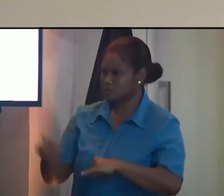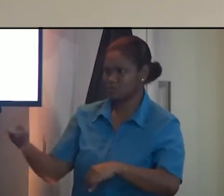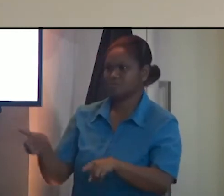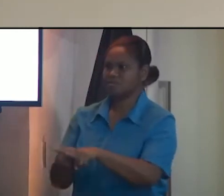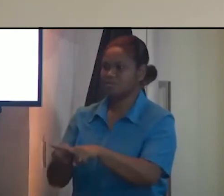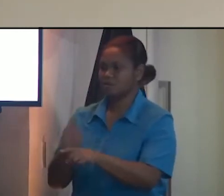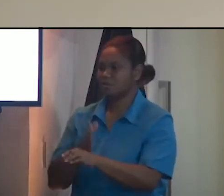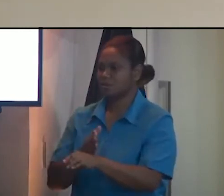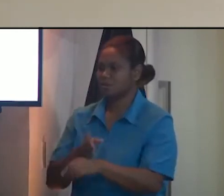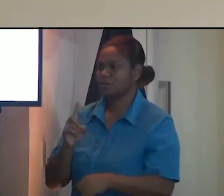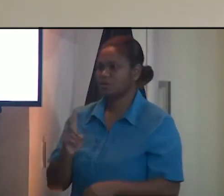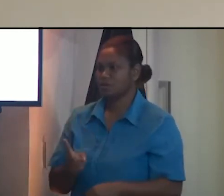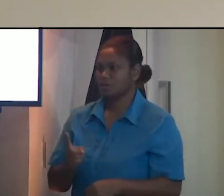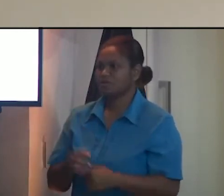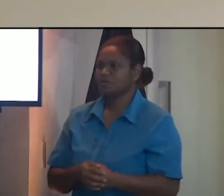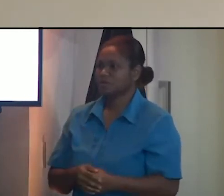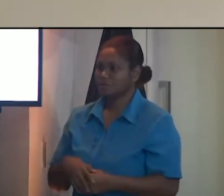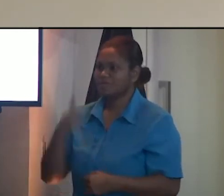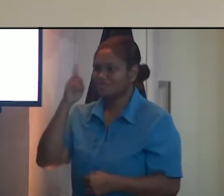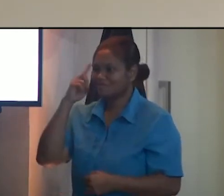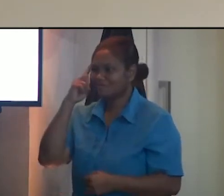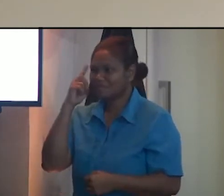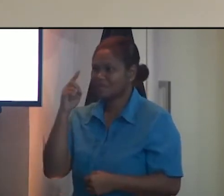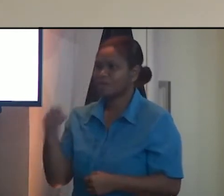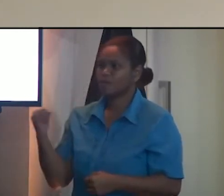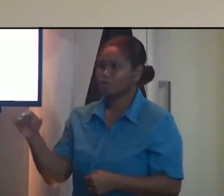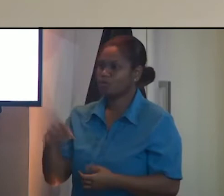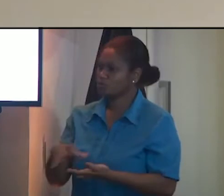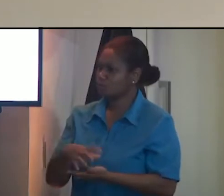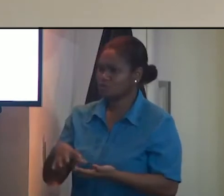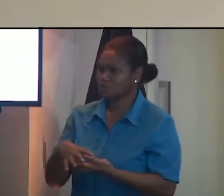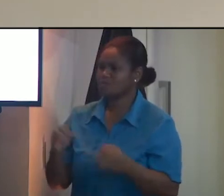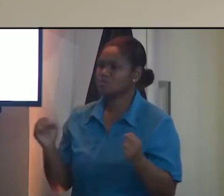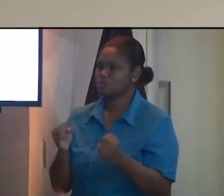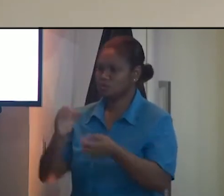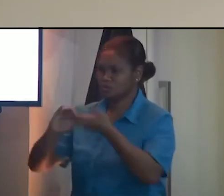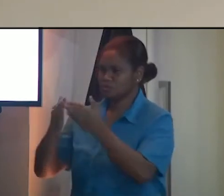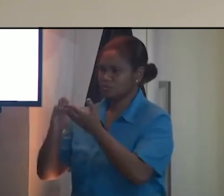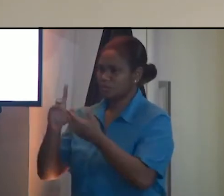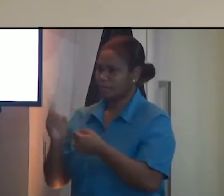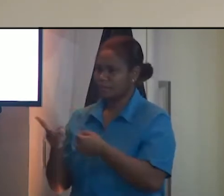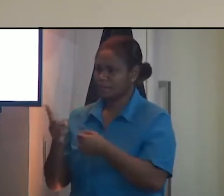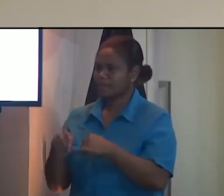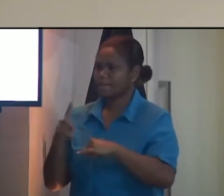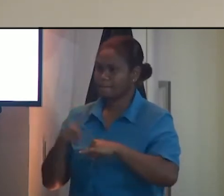something that is really strong in our society that we need to break. We also have the election